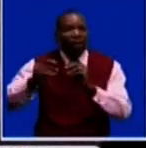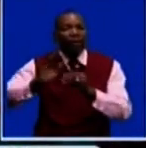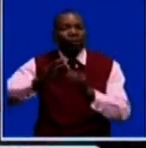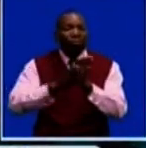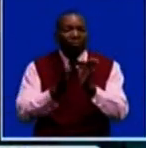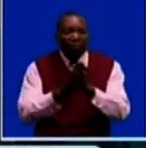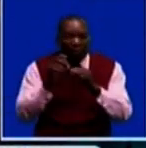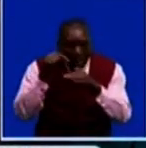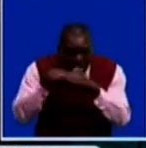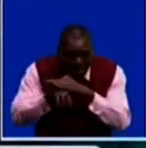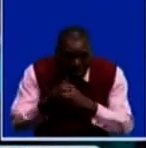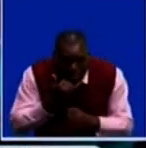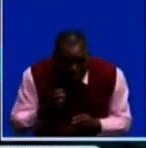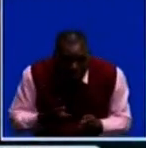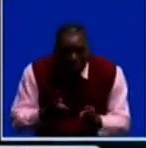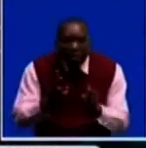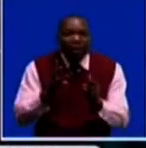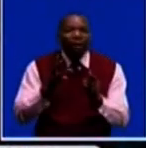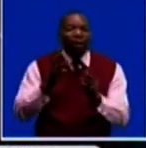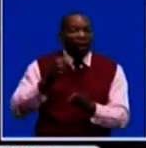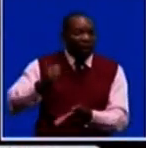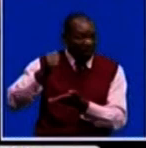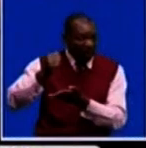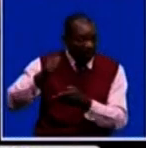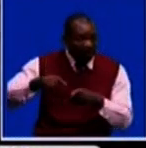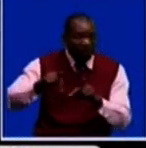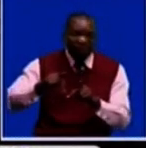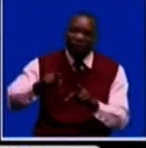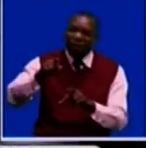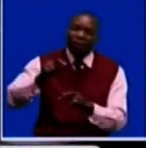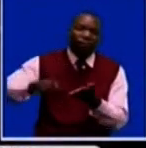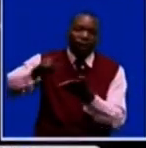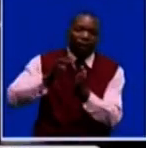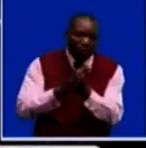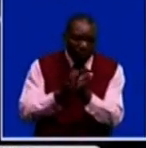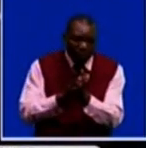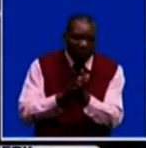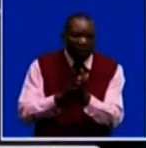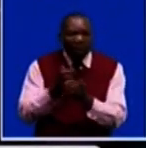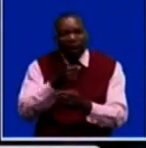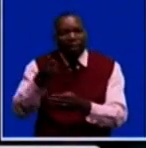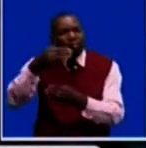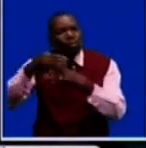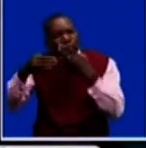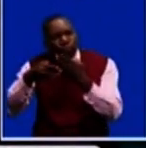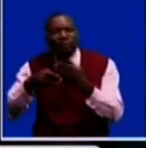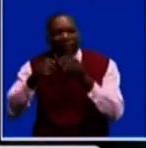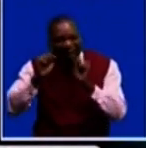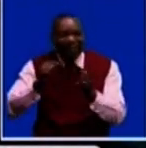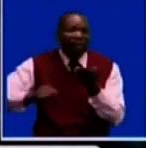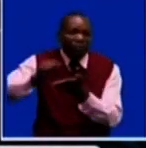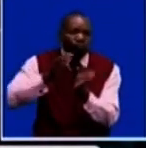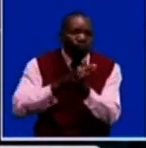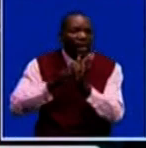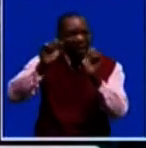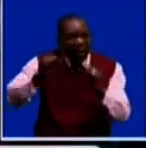school. When the resources permit, that should just remain as a primary school. Then you can bring the other structures here as a secondary school. But